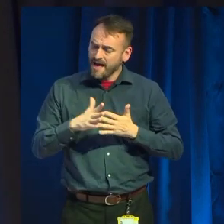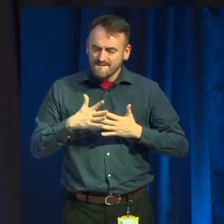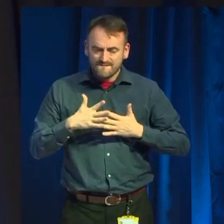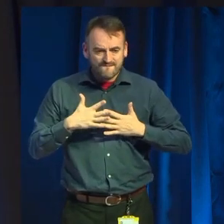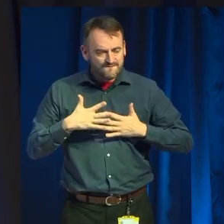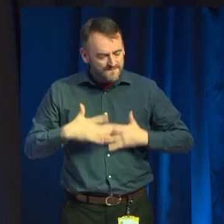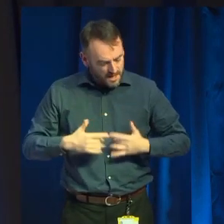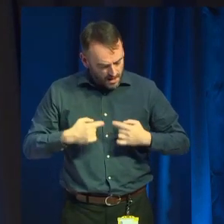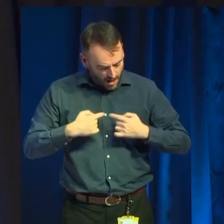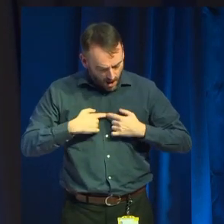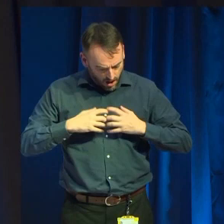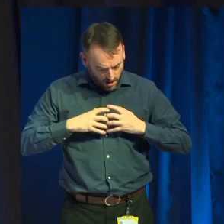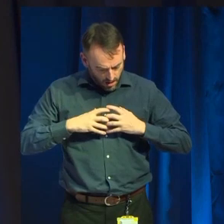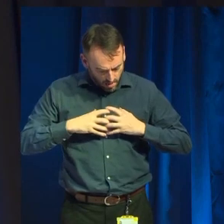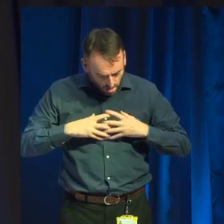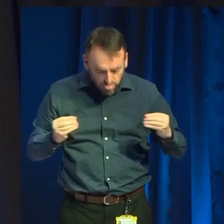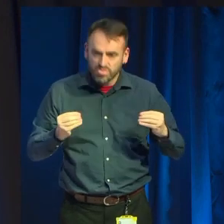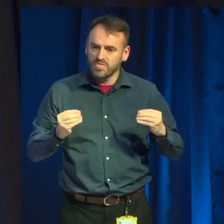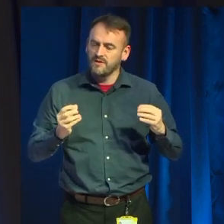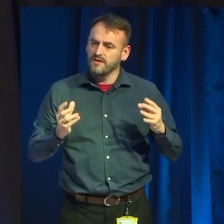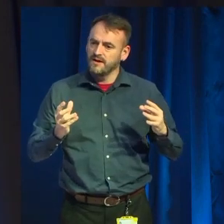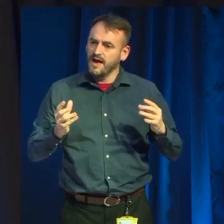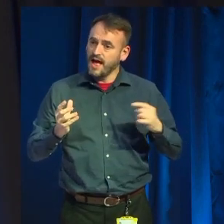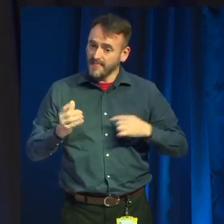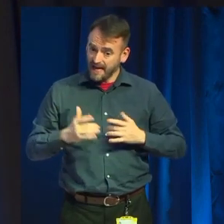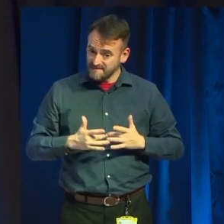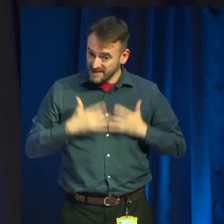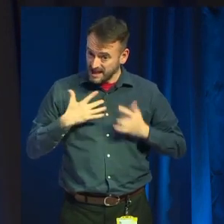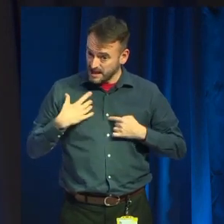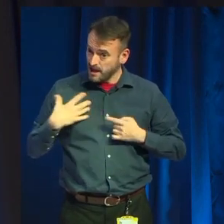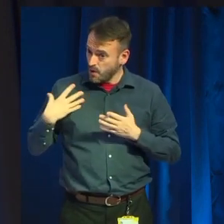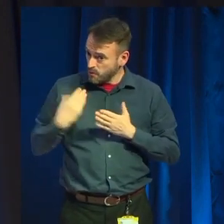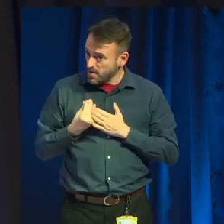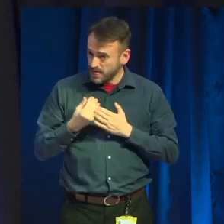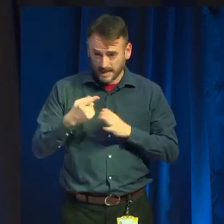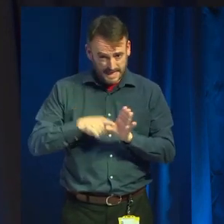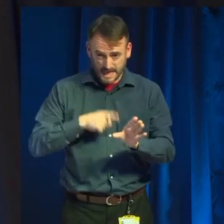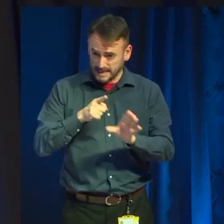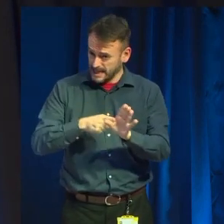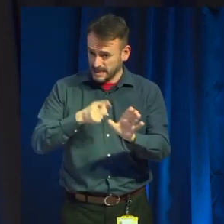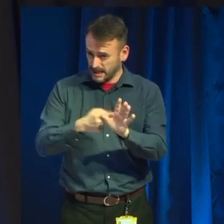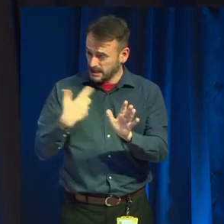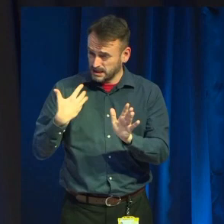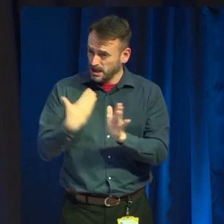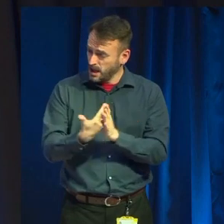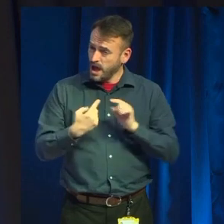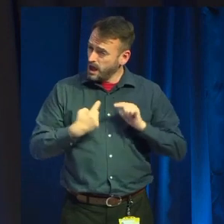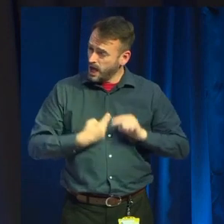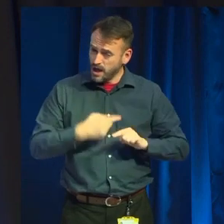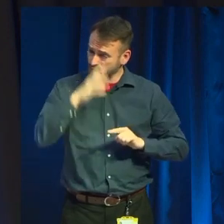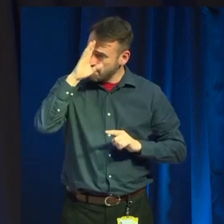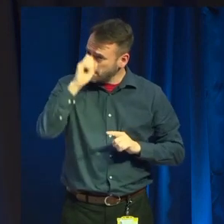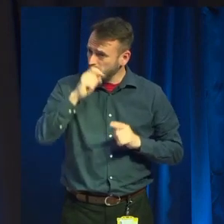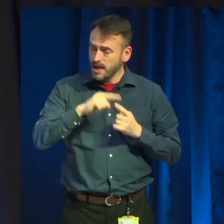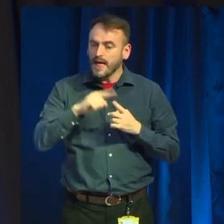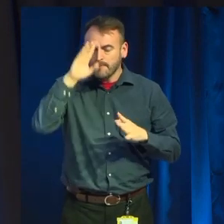inside. And this feeling stayed with me for many, many years. And like, I remember it, I can access it. And this is